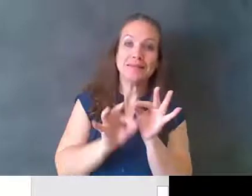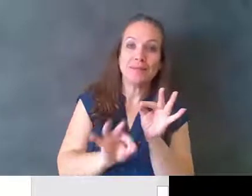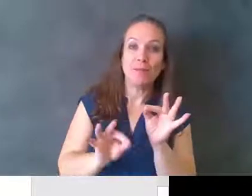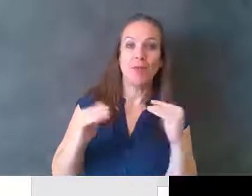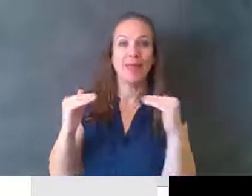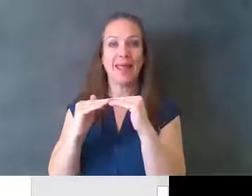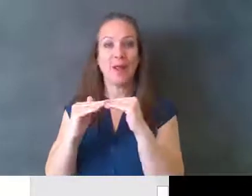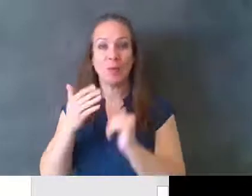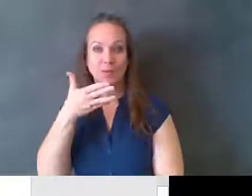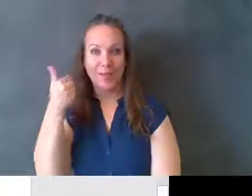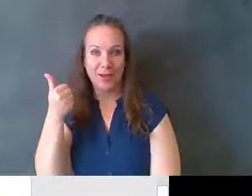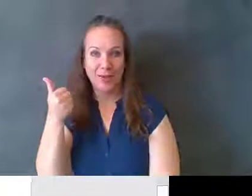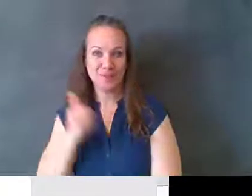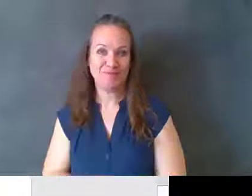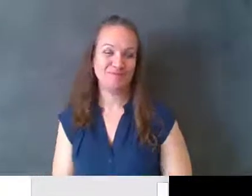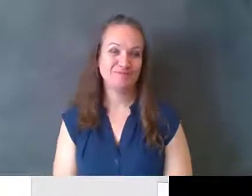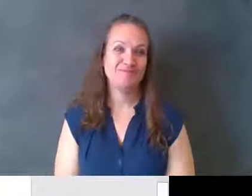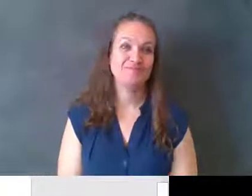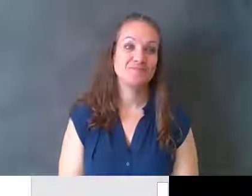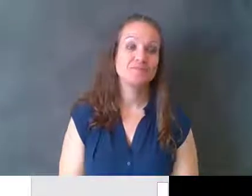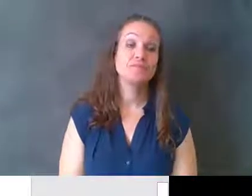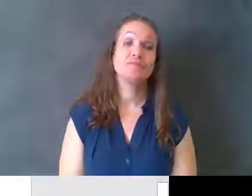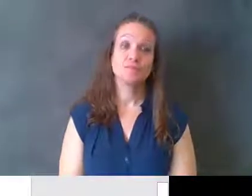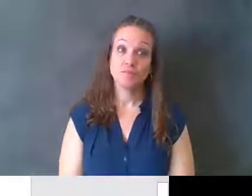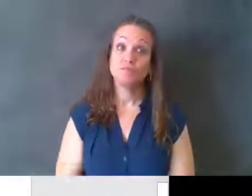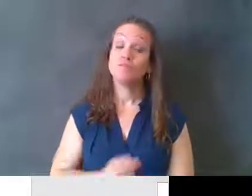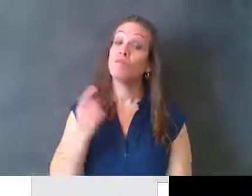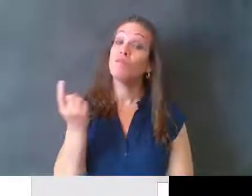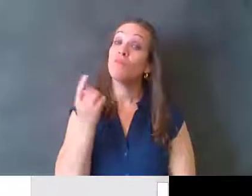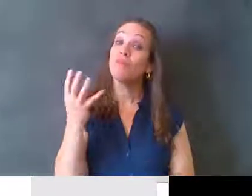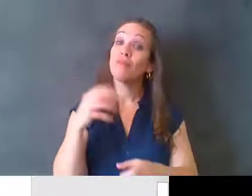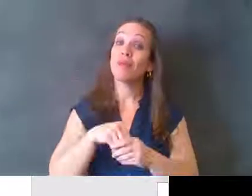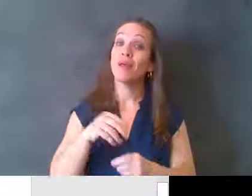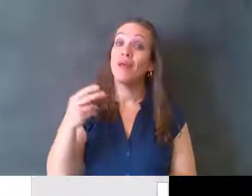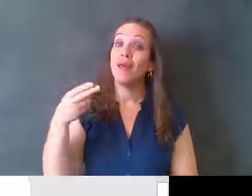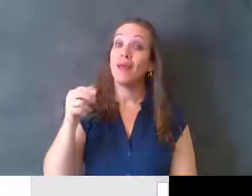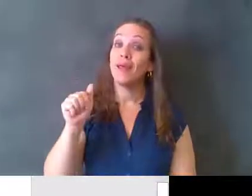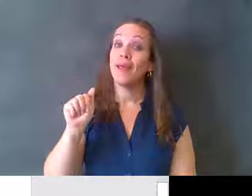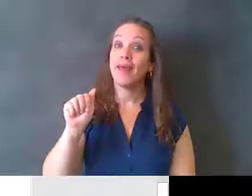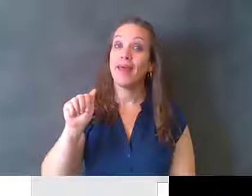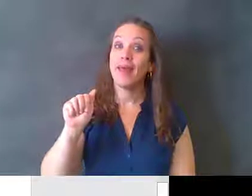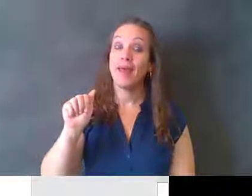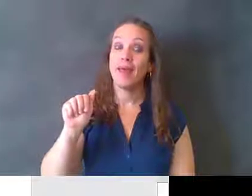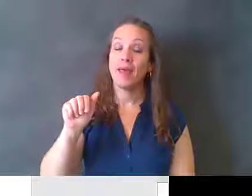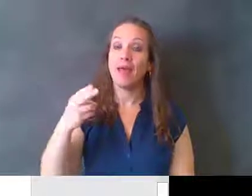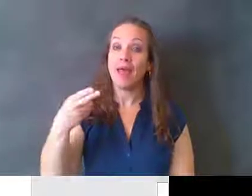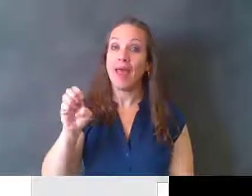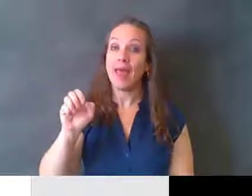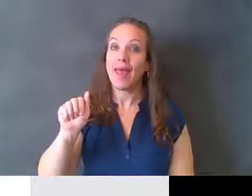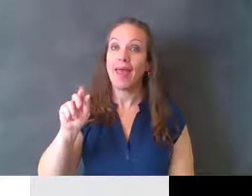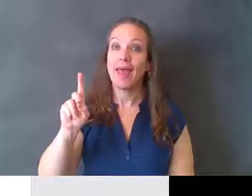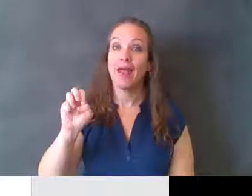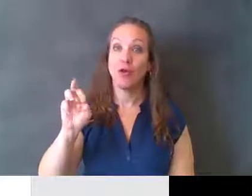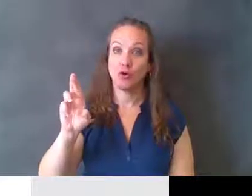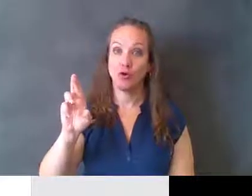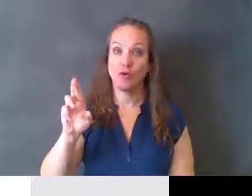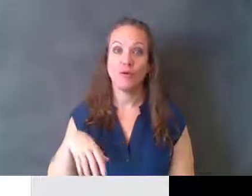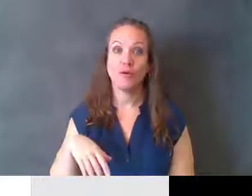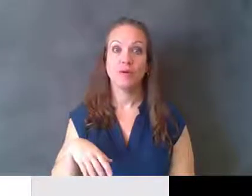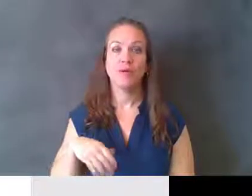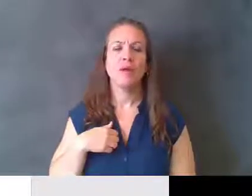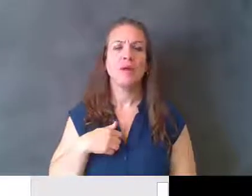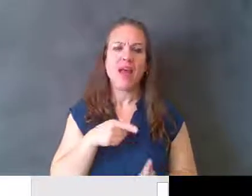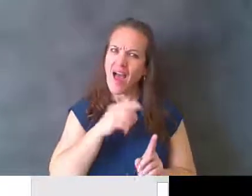always want to have your tables have a header. And that's actually an error I know I have in my document. So we're going to bring back the